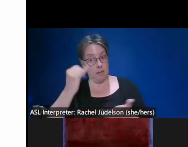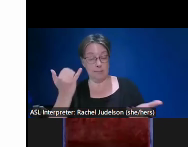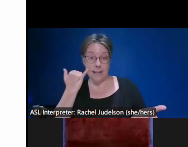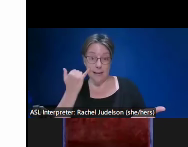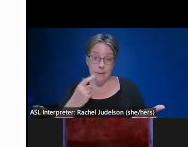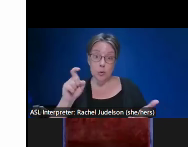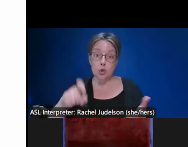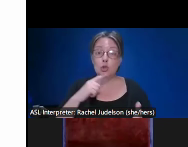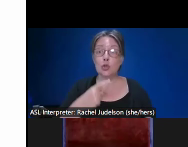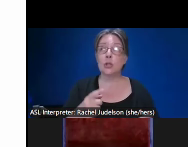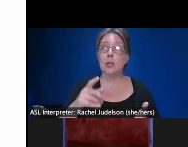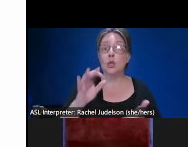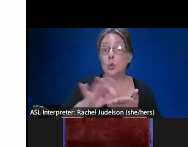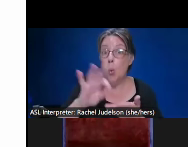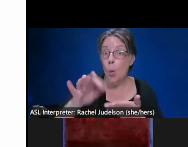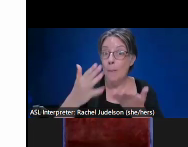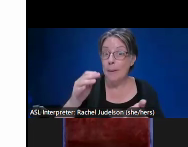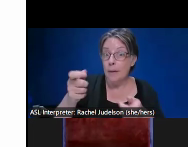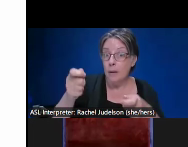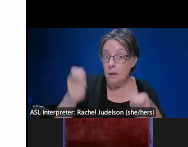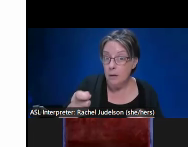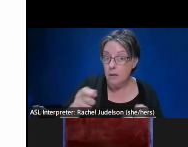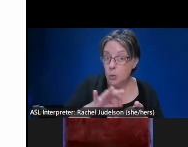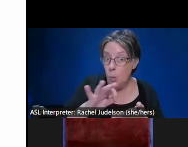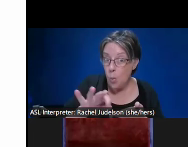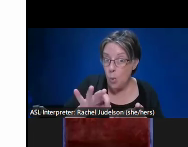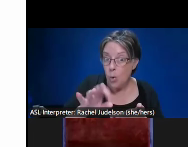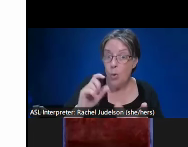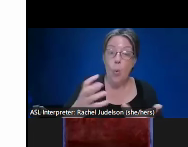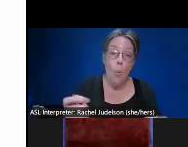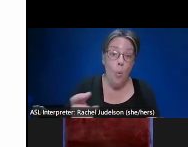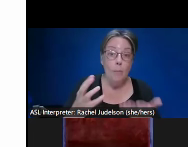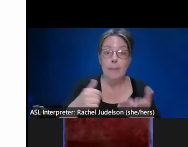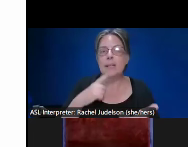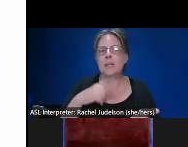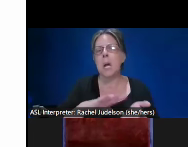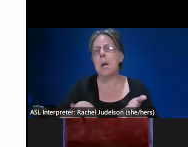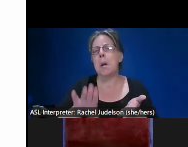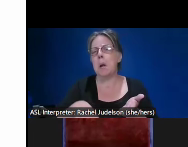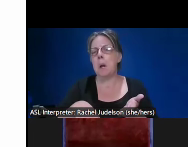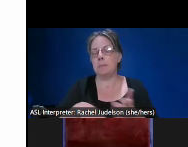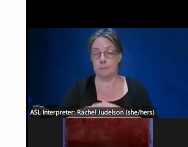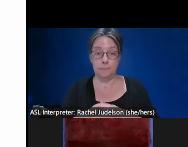ding them on the score because of the formatting or whether you should maybe give it a pass.